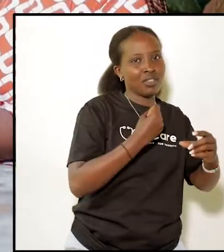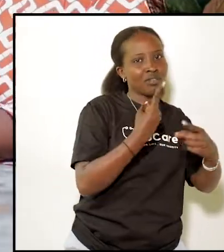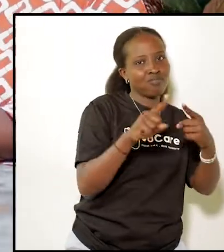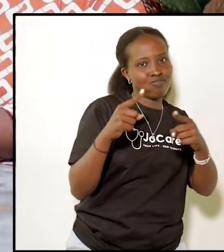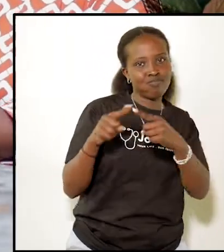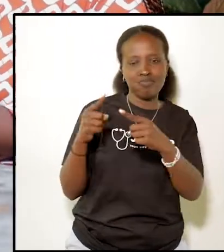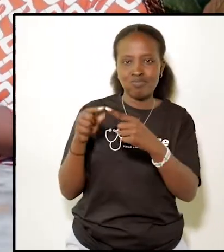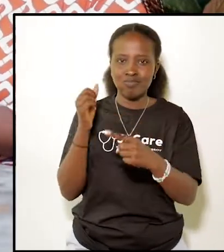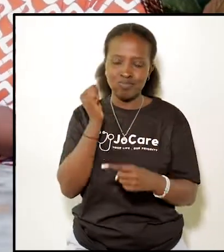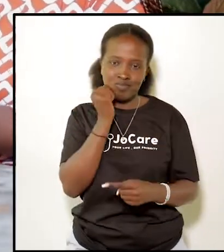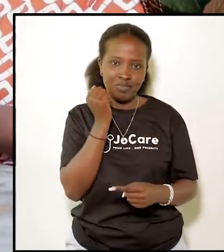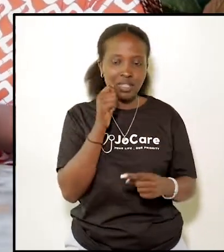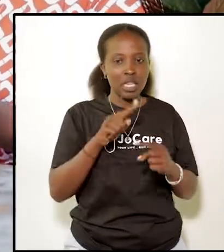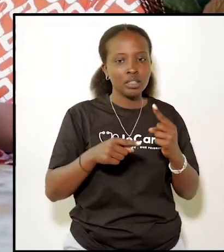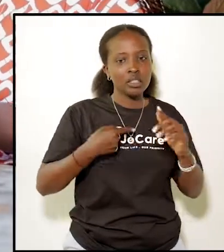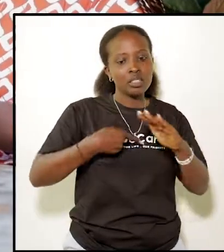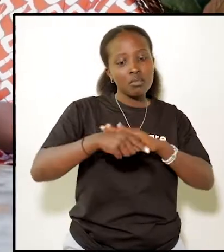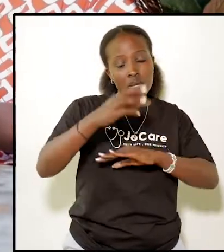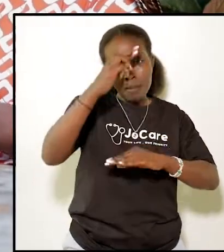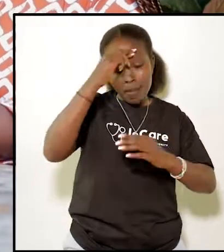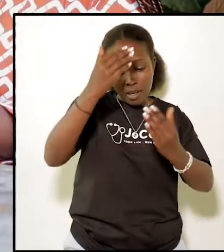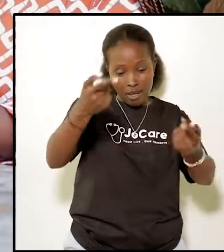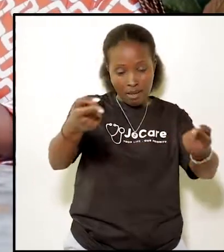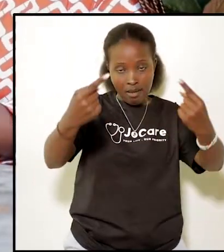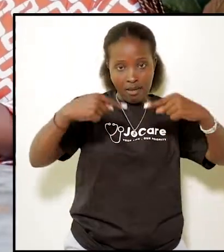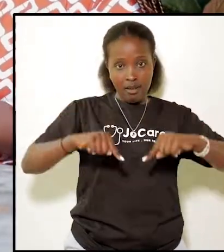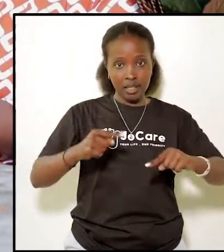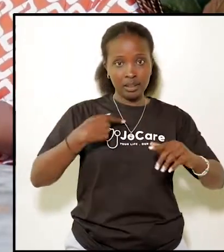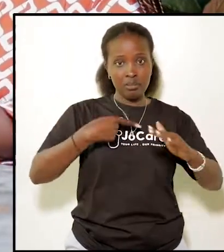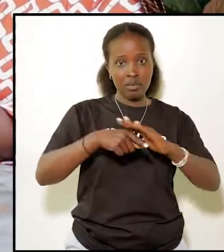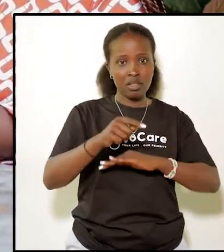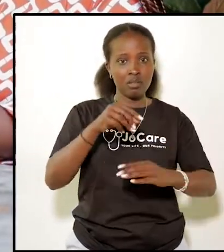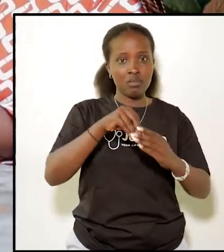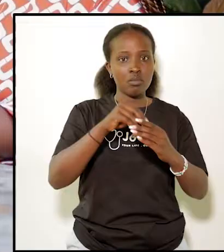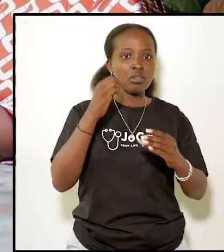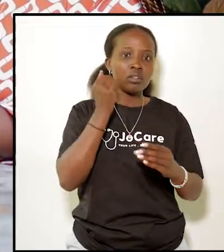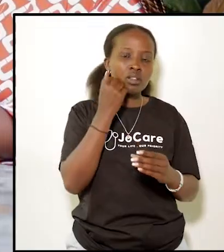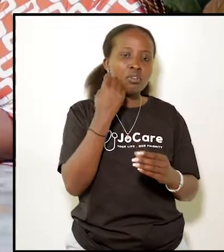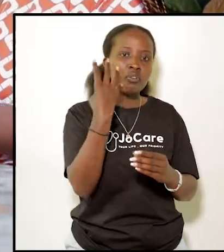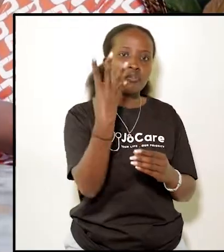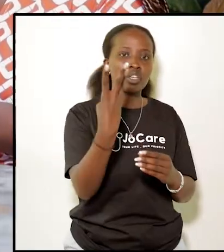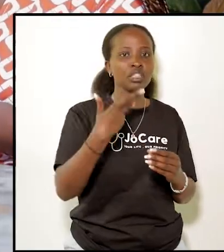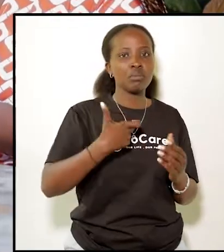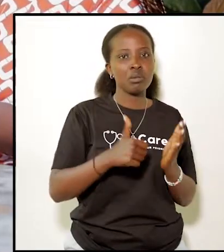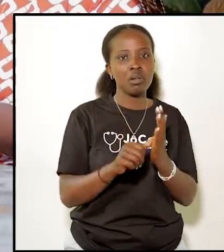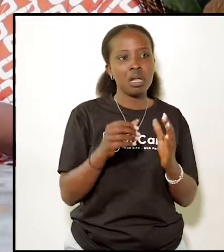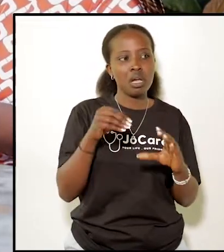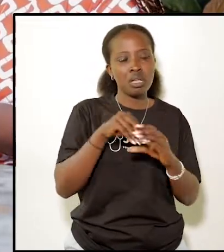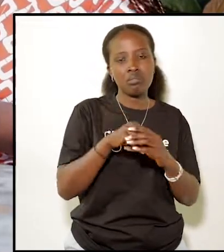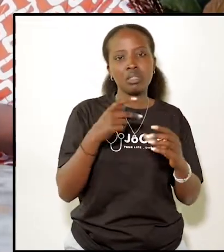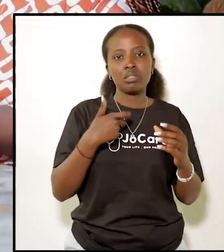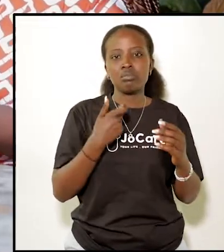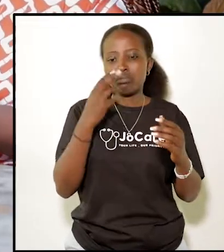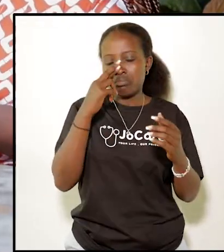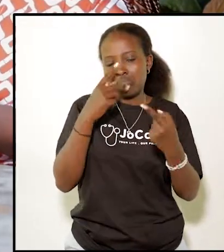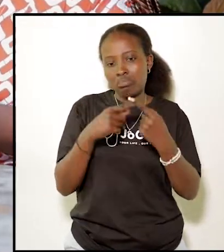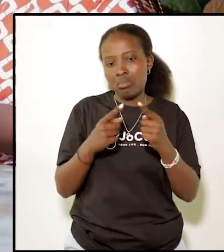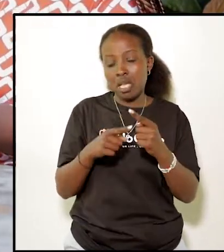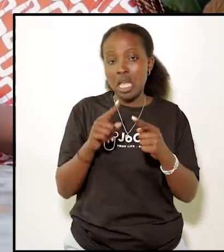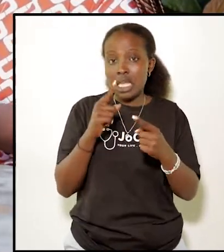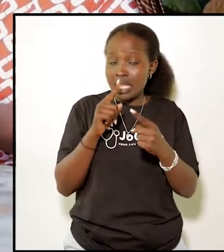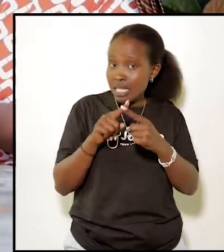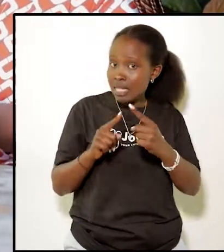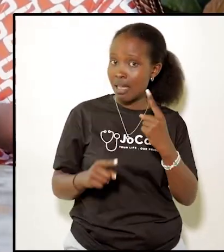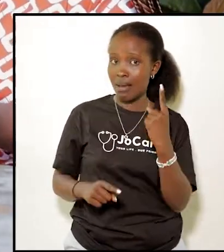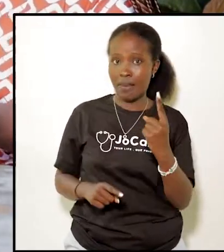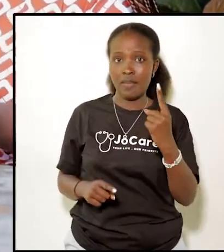I will talk about this menstruation. Okay. The menstruation, for it to happen, we will have three factors.